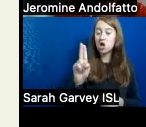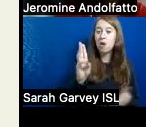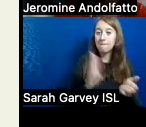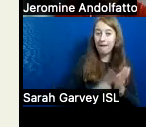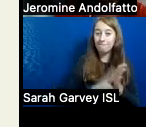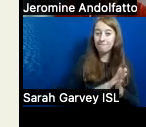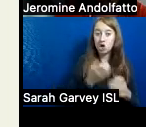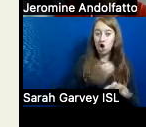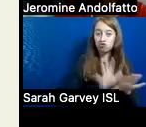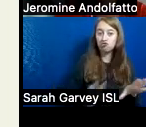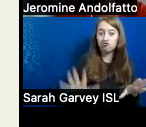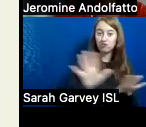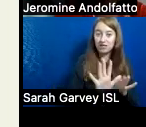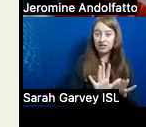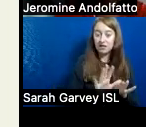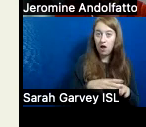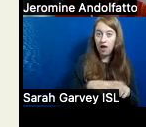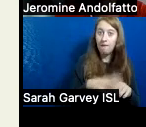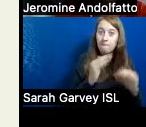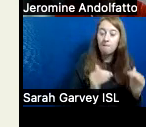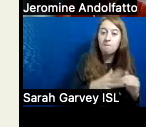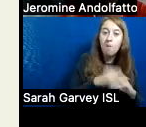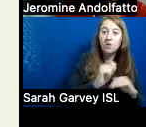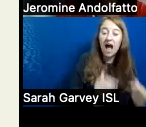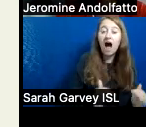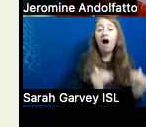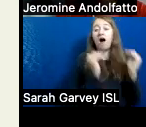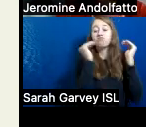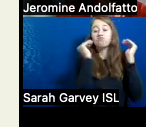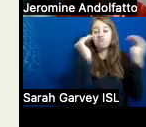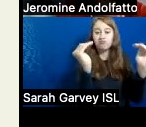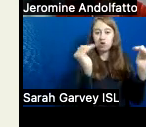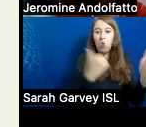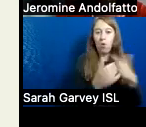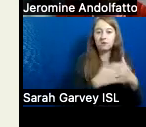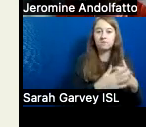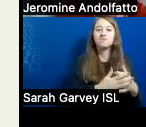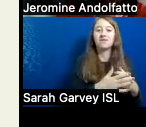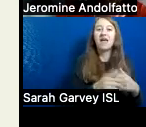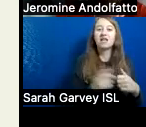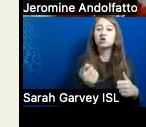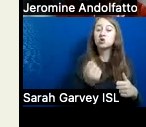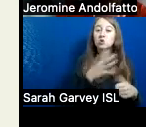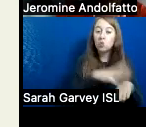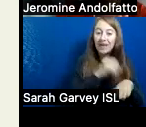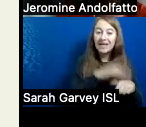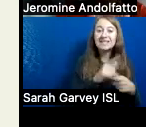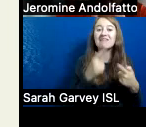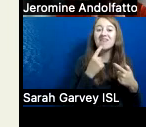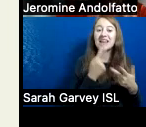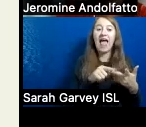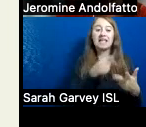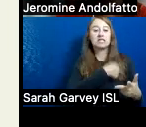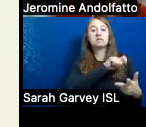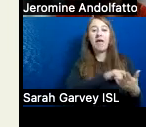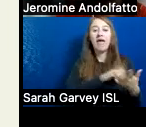representation in politics are Sweden, Finland, Spain, Belgium, France, Denmark, the Netherlands, and Portugal. And the ones with